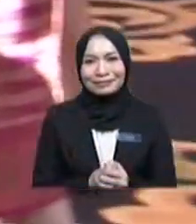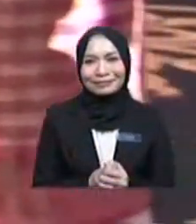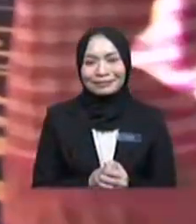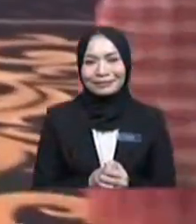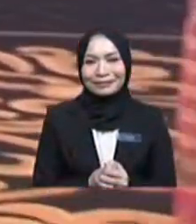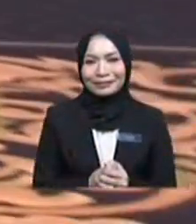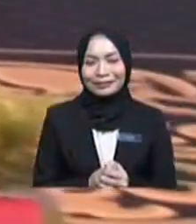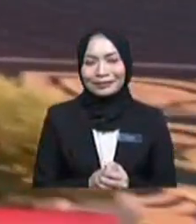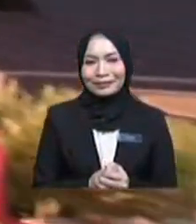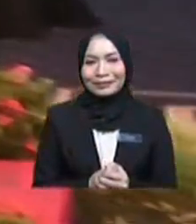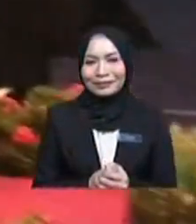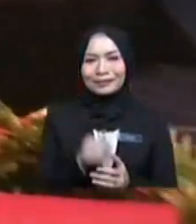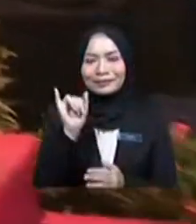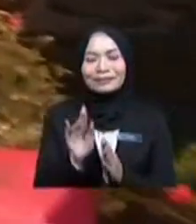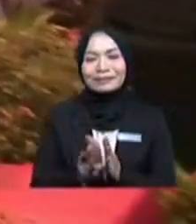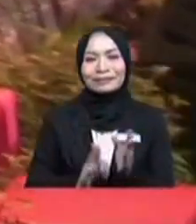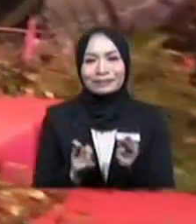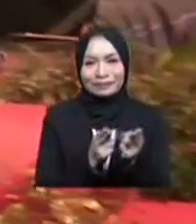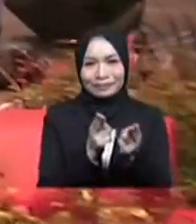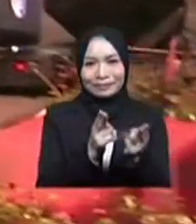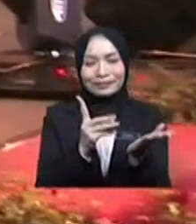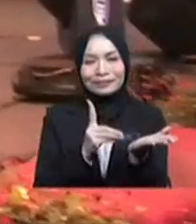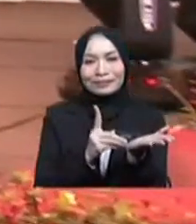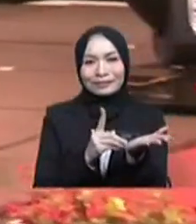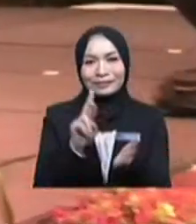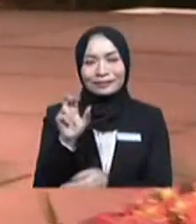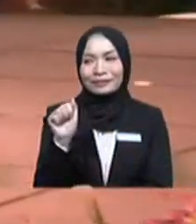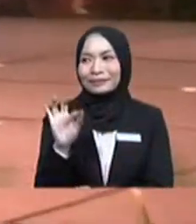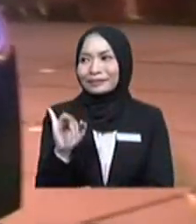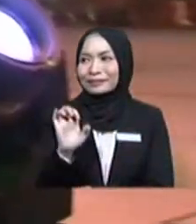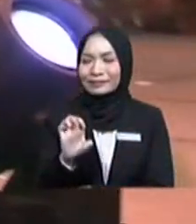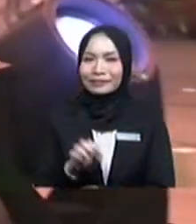welcoming Yang Berusaha, Dr. Haji Ahmad Rafi bin Cik Kasim.